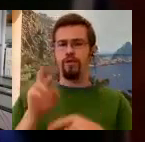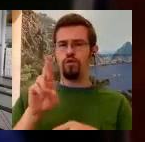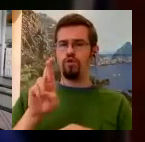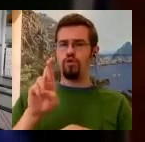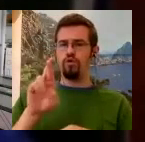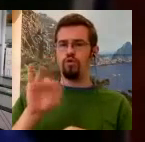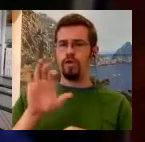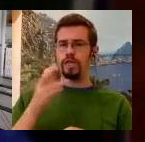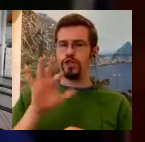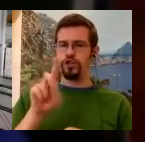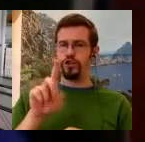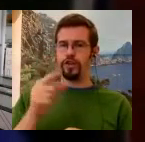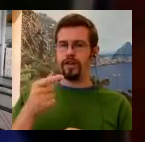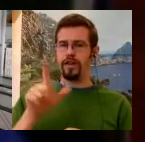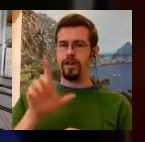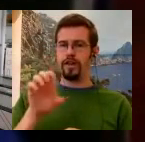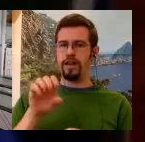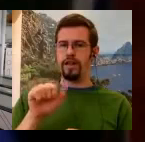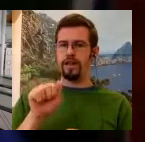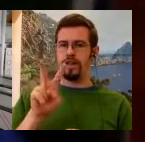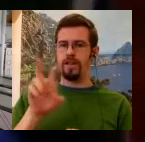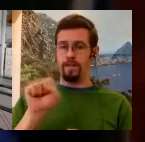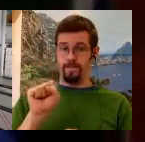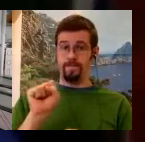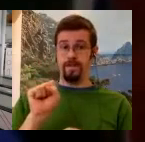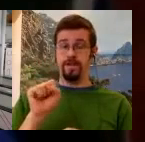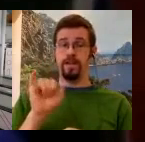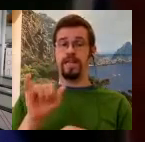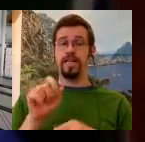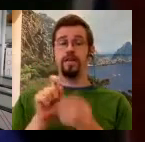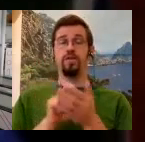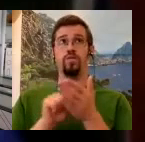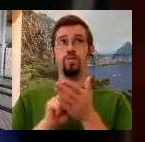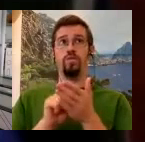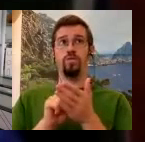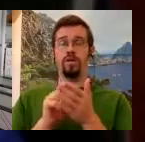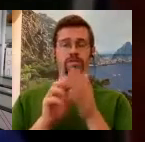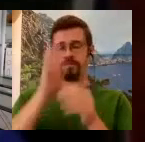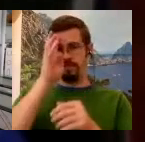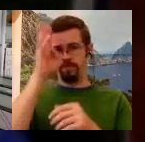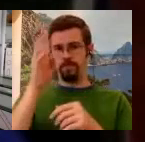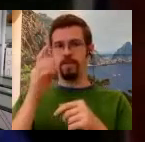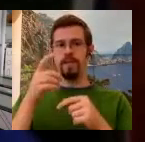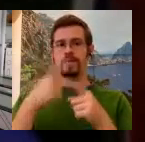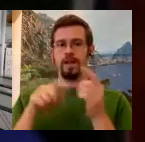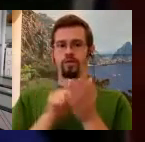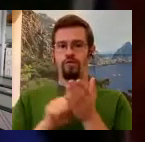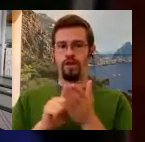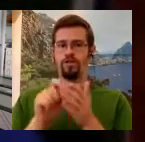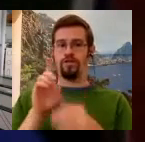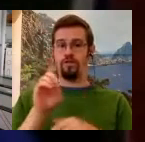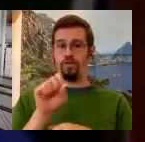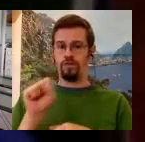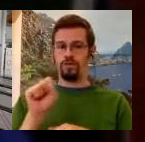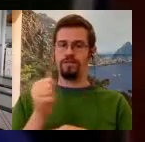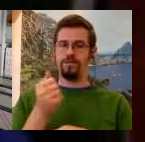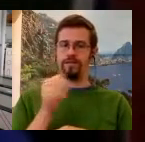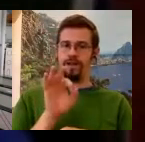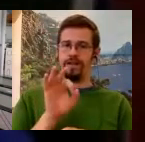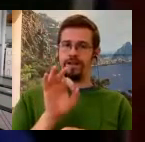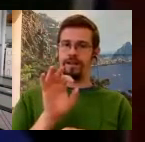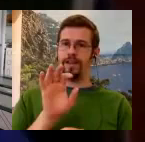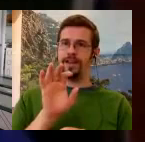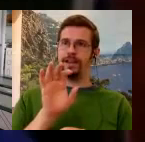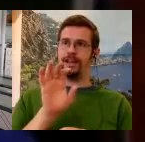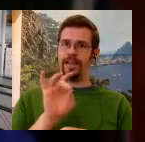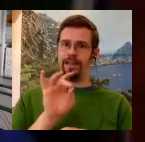SignWriter DOS from 86 to around 96. It was a great